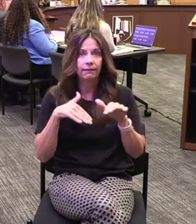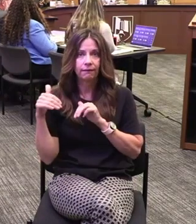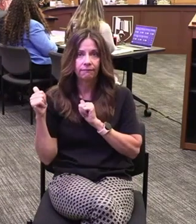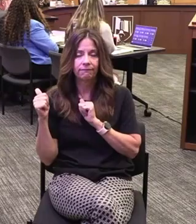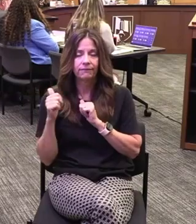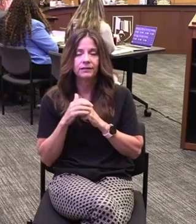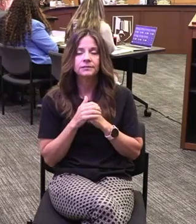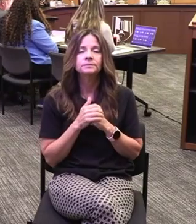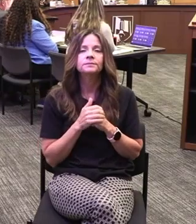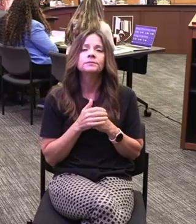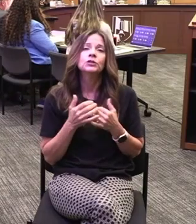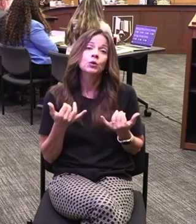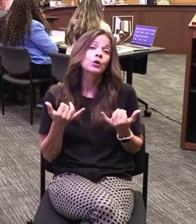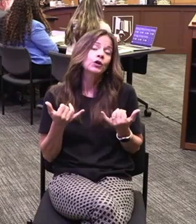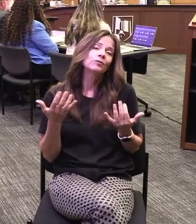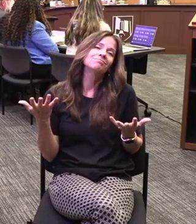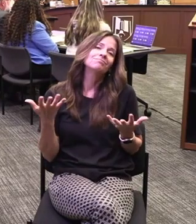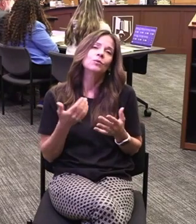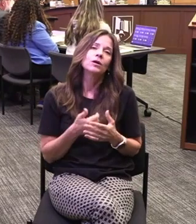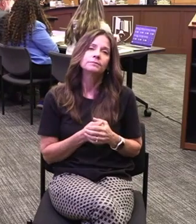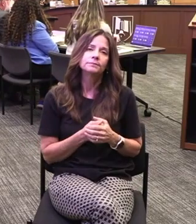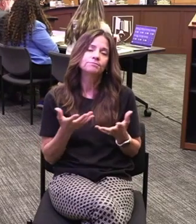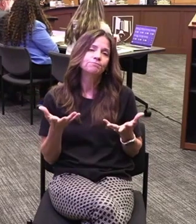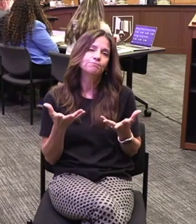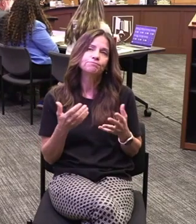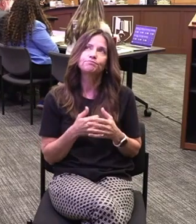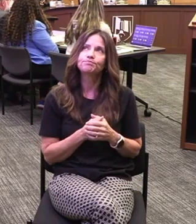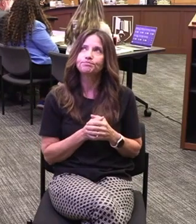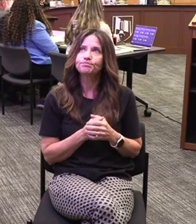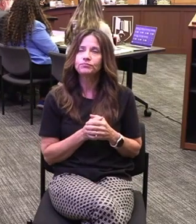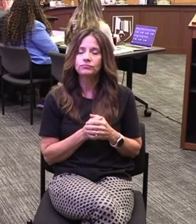So what is our current state?